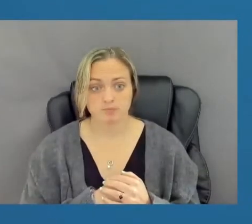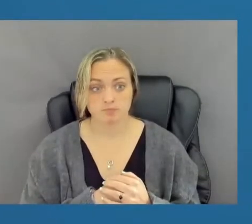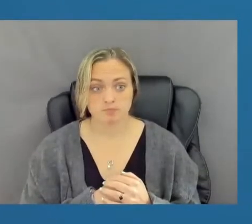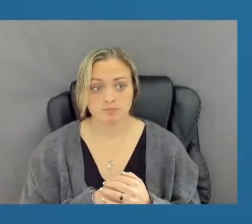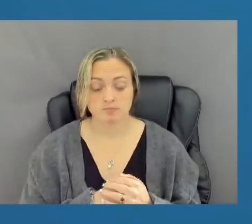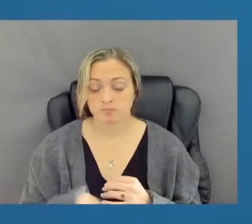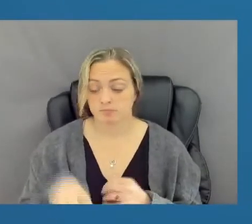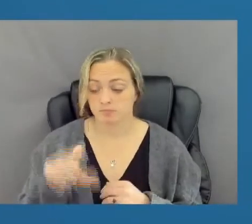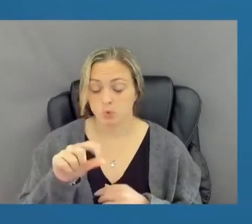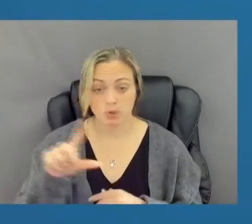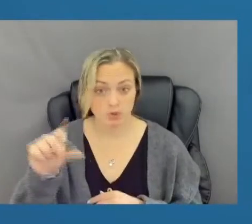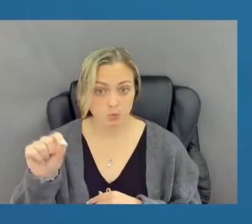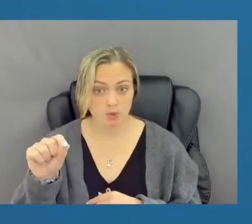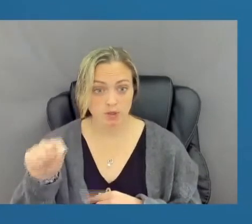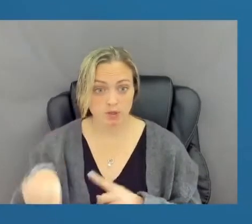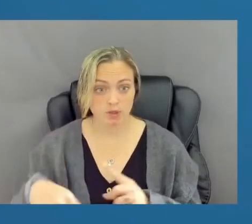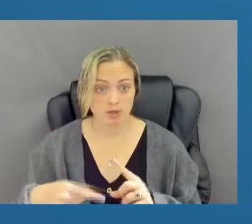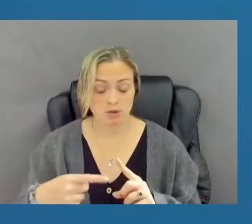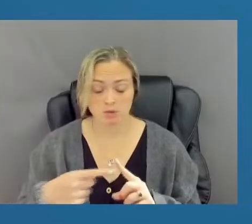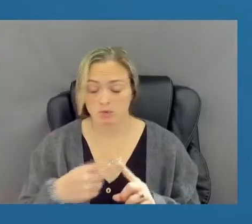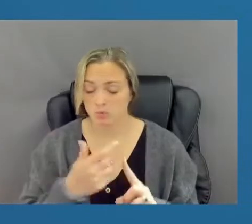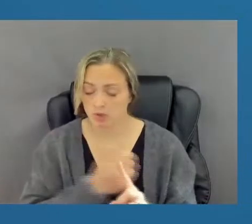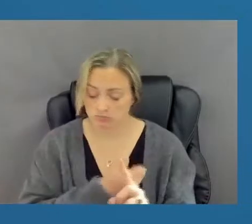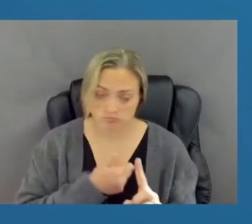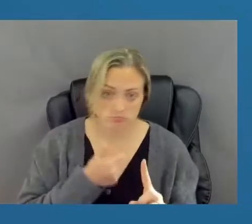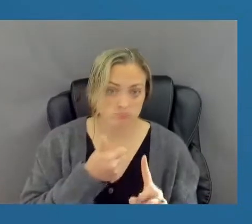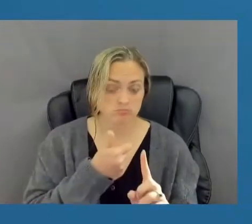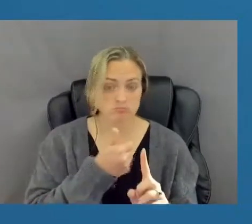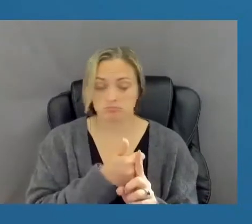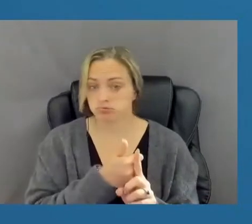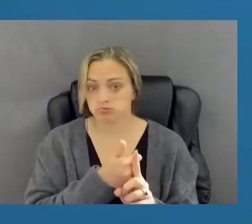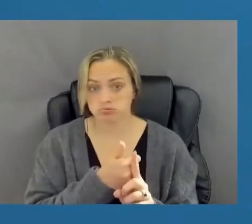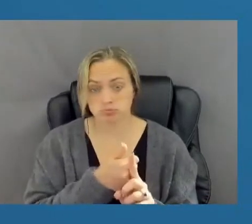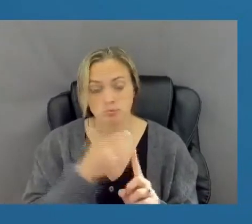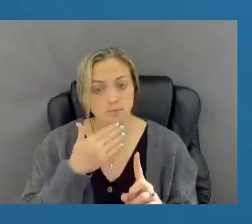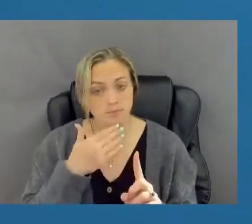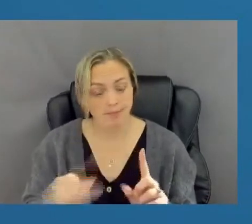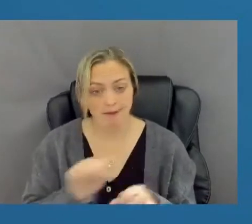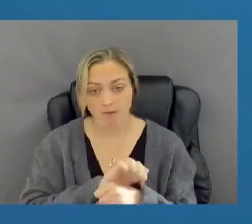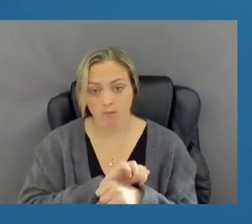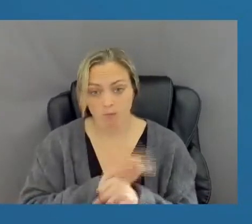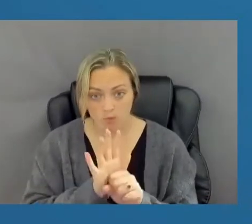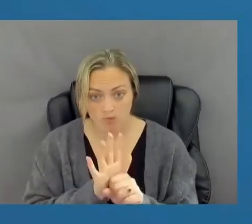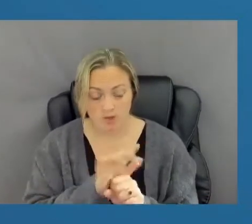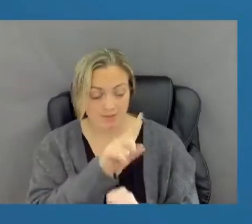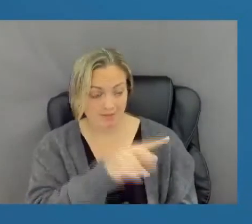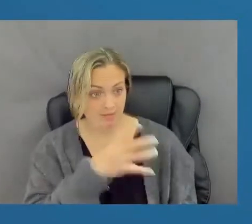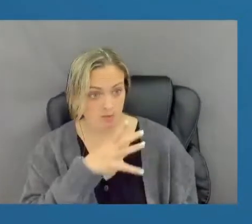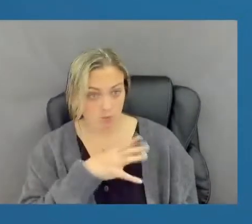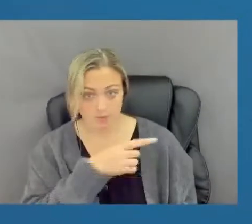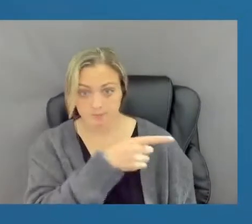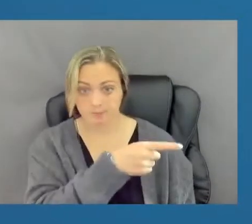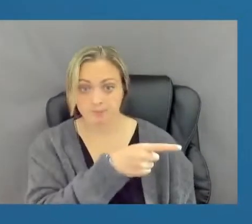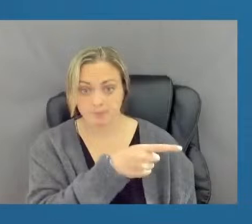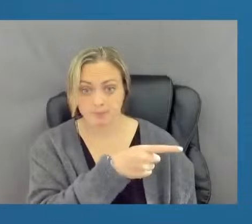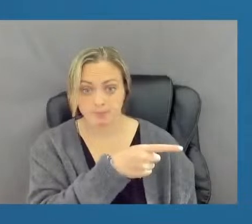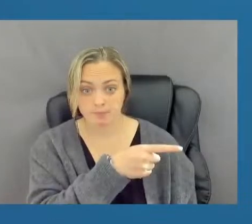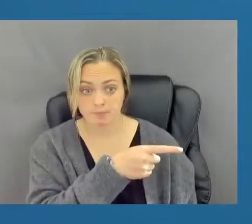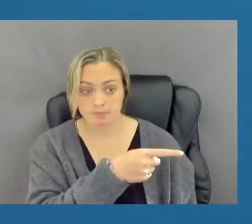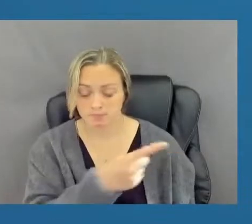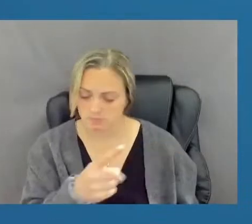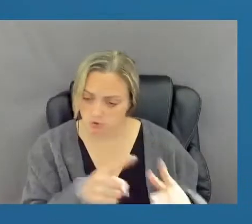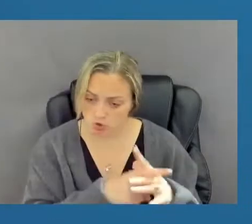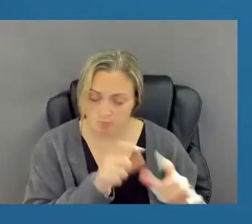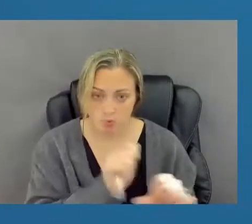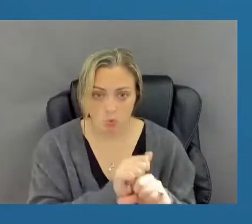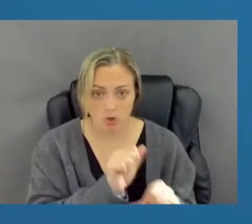2020, when our shores was hit and our doors were hit with COVID, this lady came to work with a